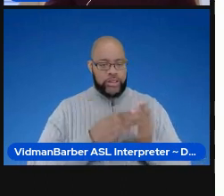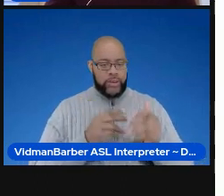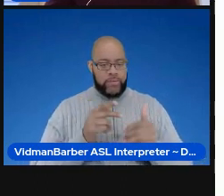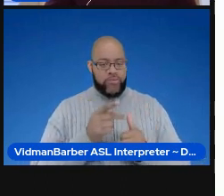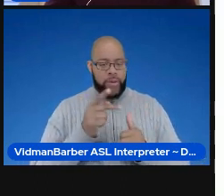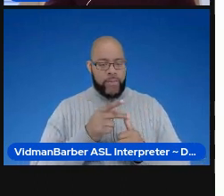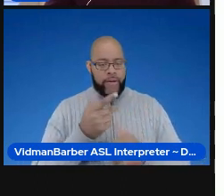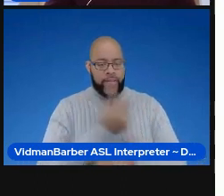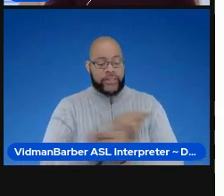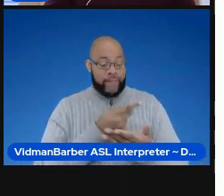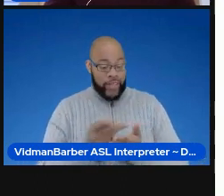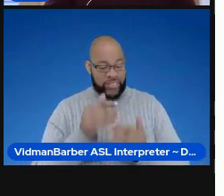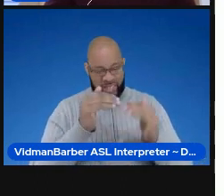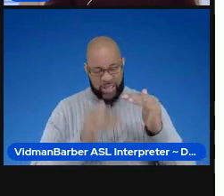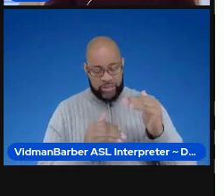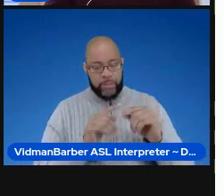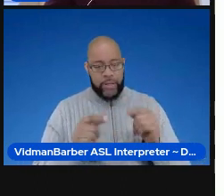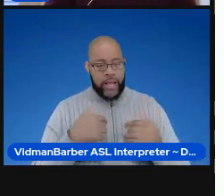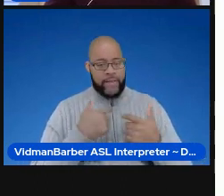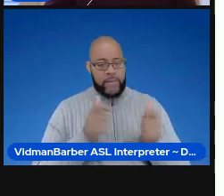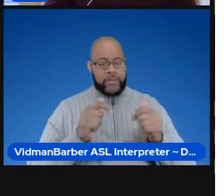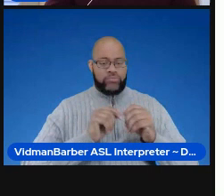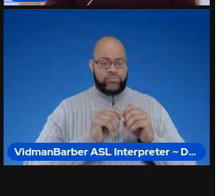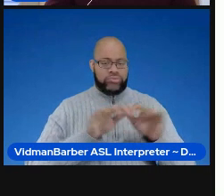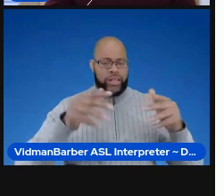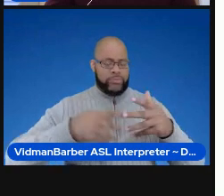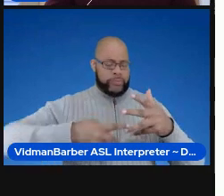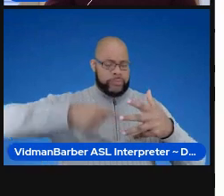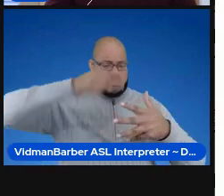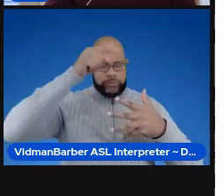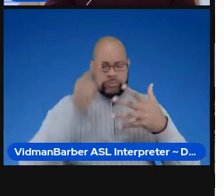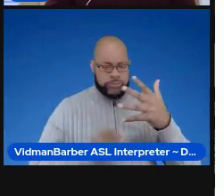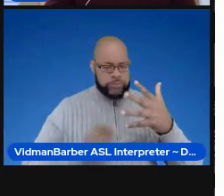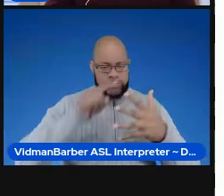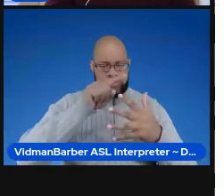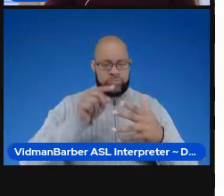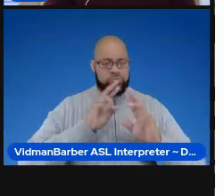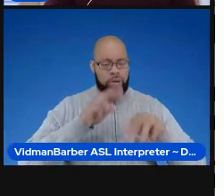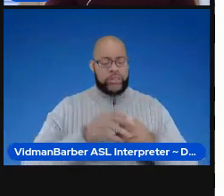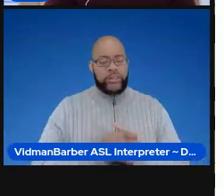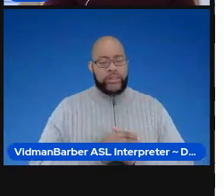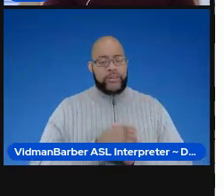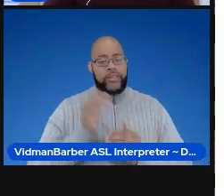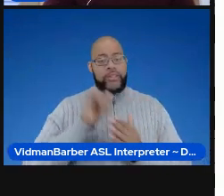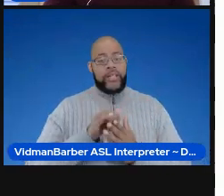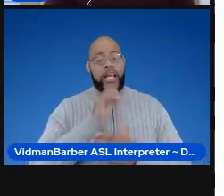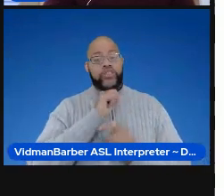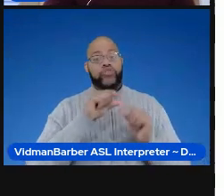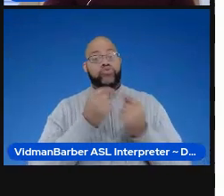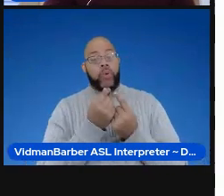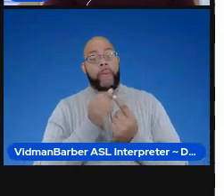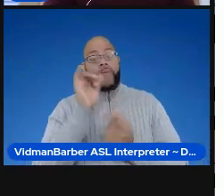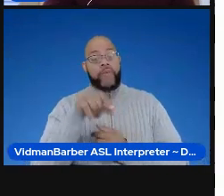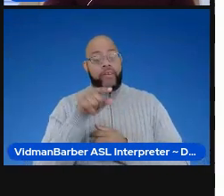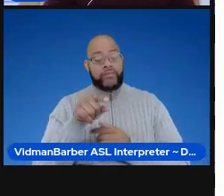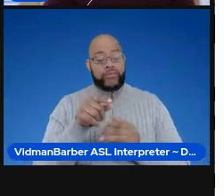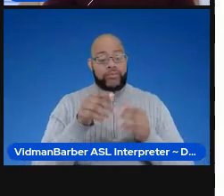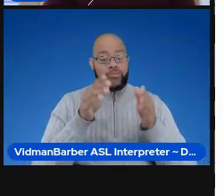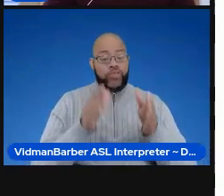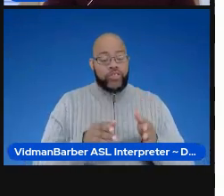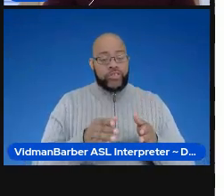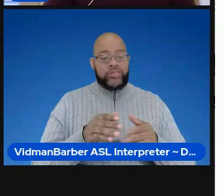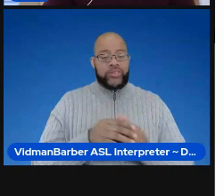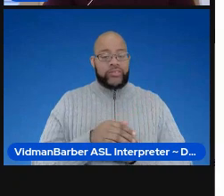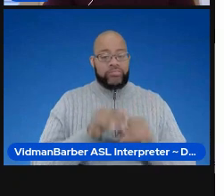vaccine failures. But you can see there's a big spread of responses here, given that the age group of these individuals is all the